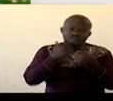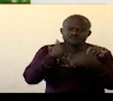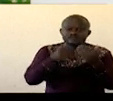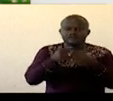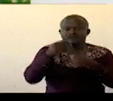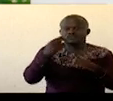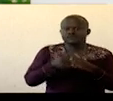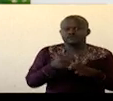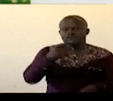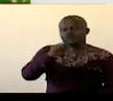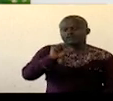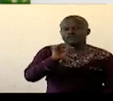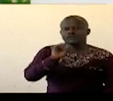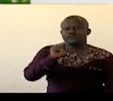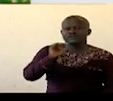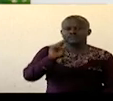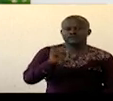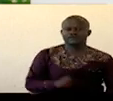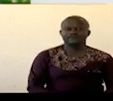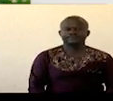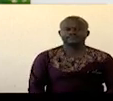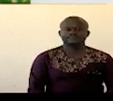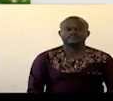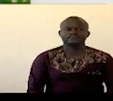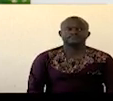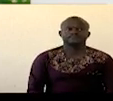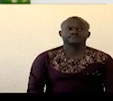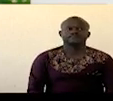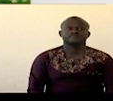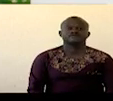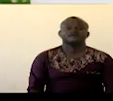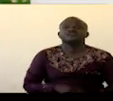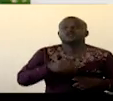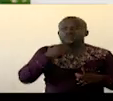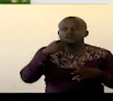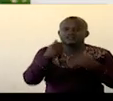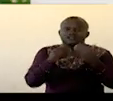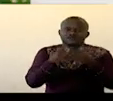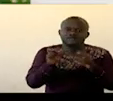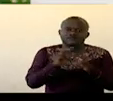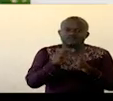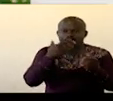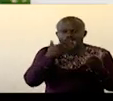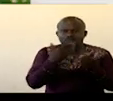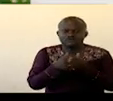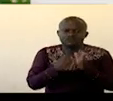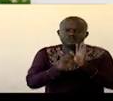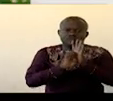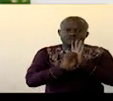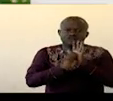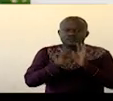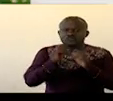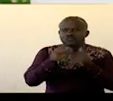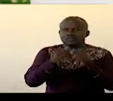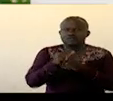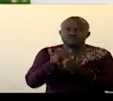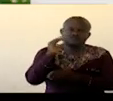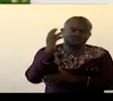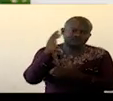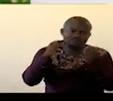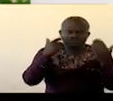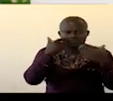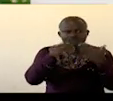called quinine. So that is a very good example of the plant we find